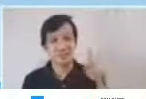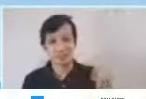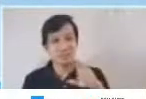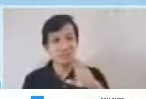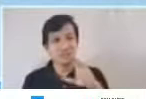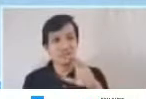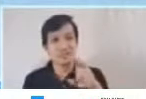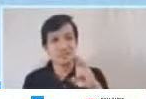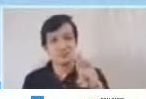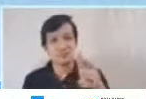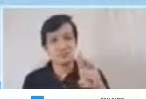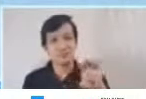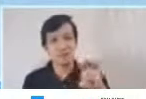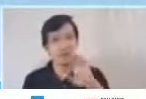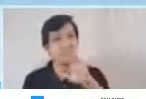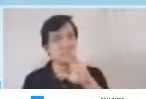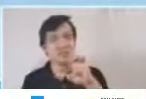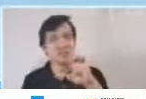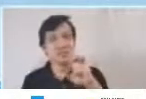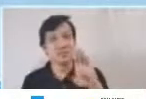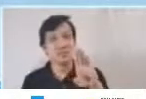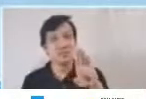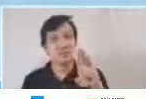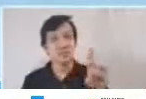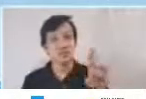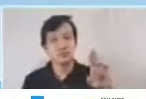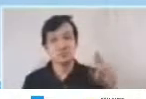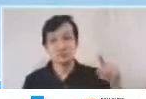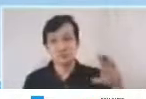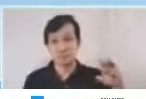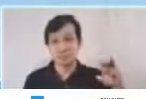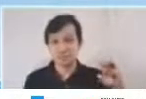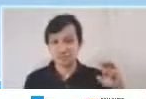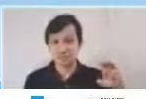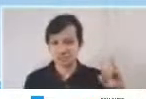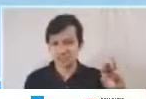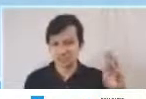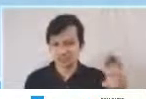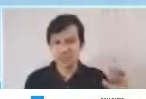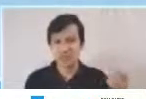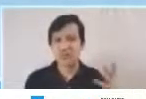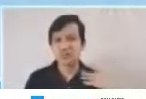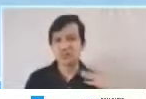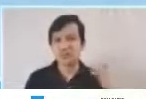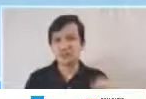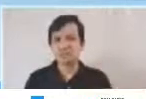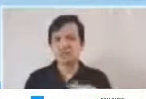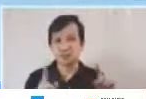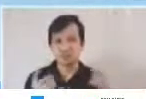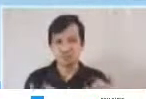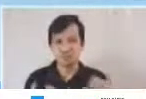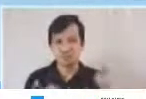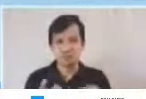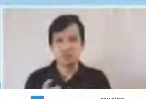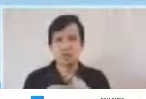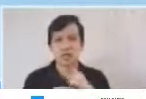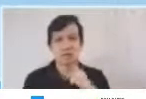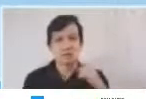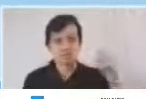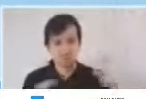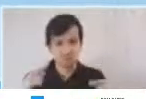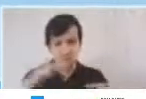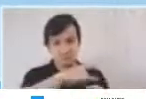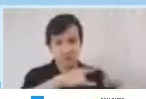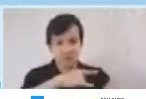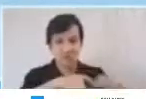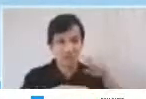disinfection utilizing high-grade eco-friendly disinfectant. This cleaning process is carried out, Yusek Rocky,